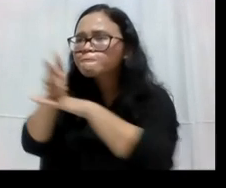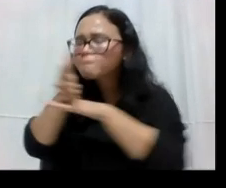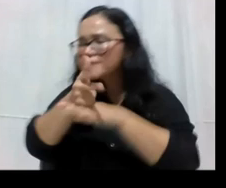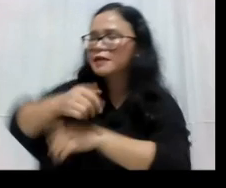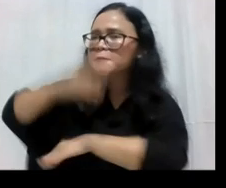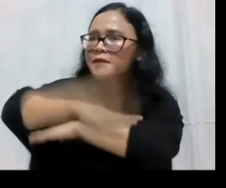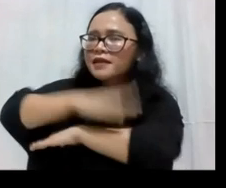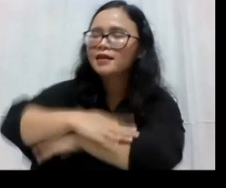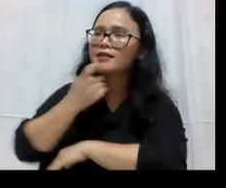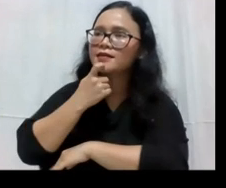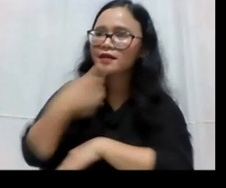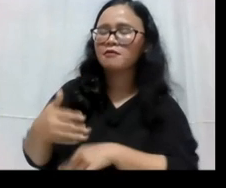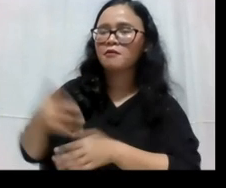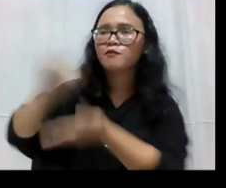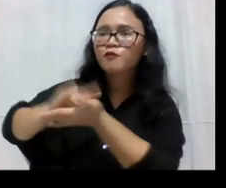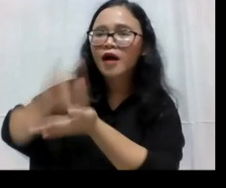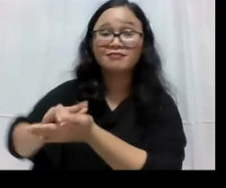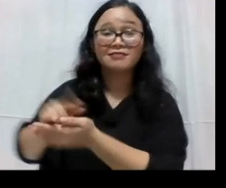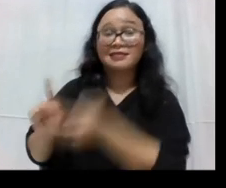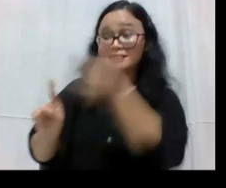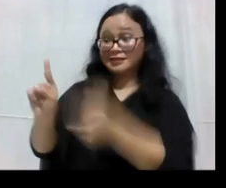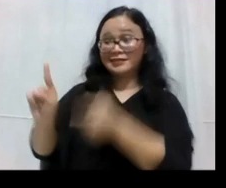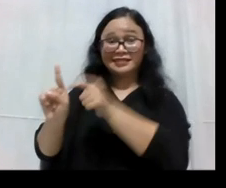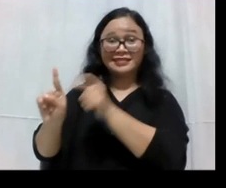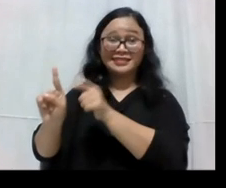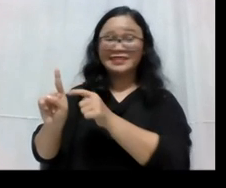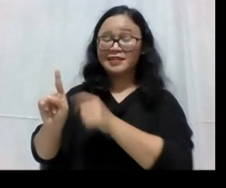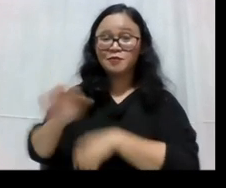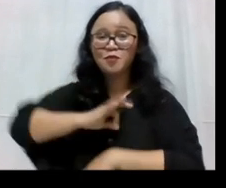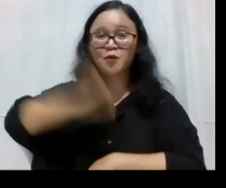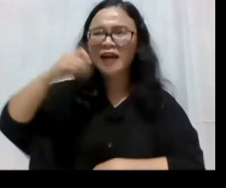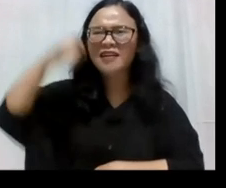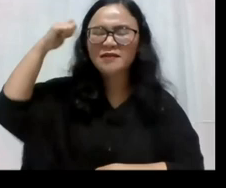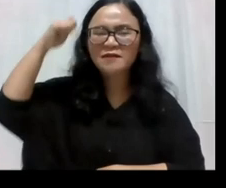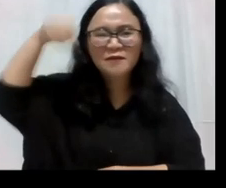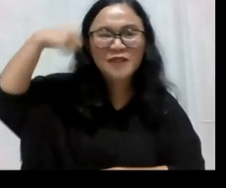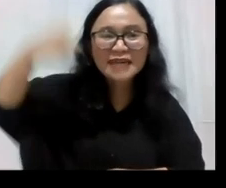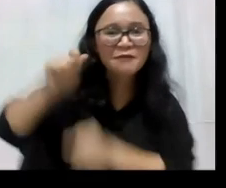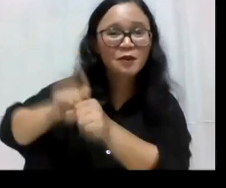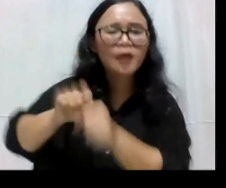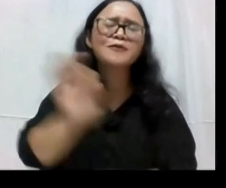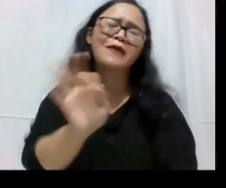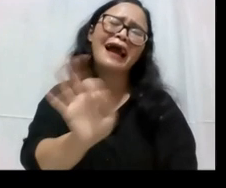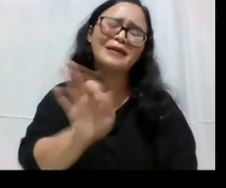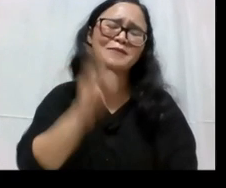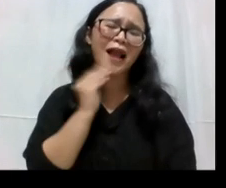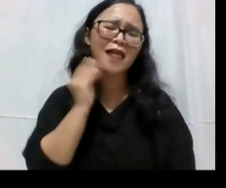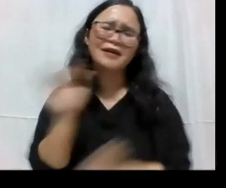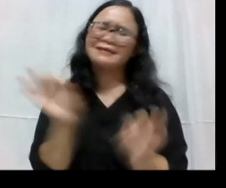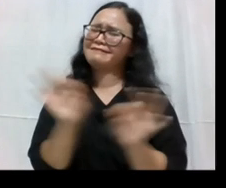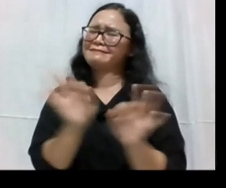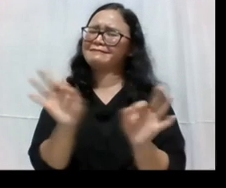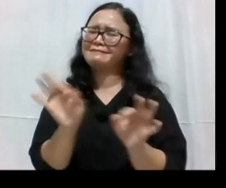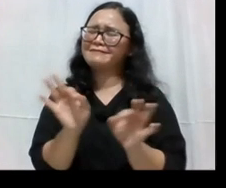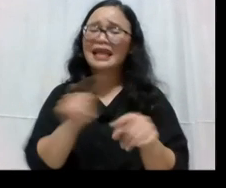aspire to become a documentary filmmaker. He said, I don't care about the credit. I support whatever you want to do. But at the same